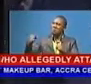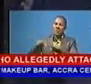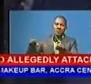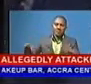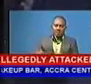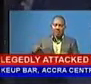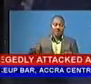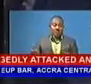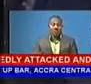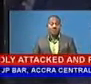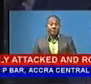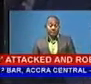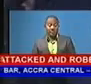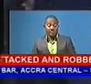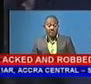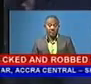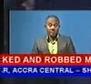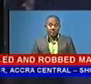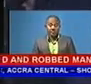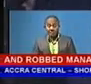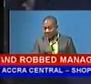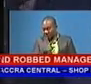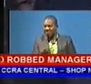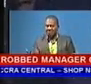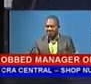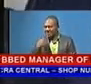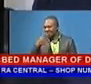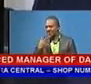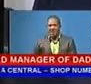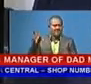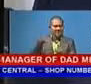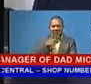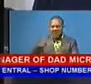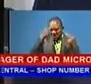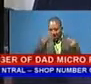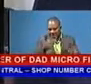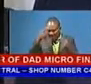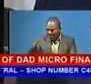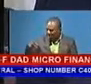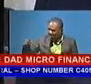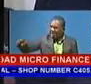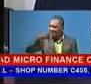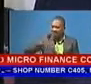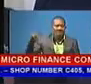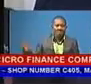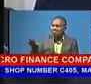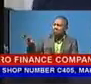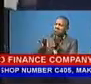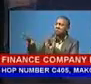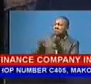where the first respondent won to ground your claim of violations, malpractices,